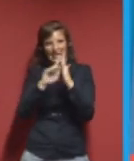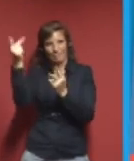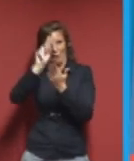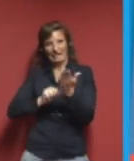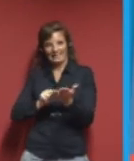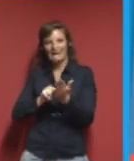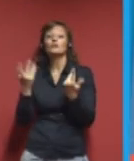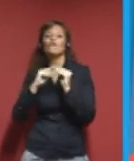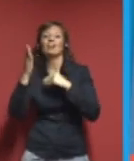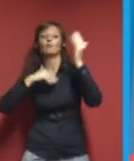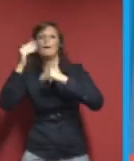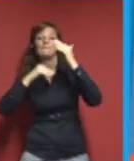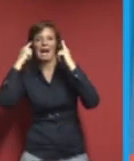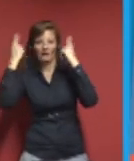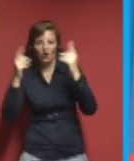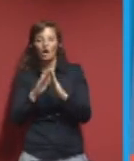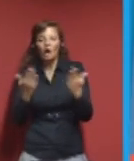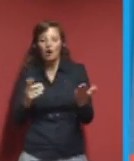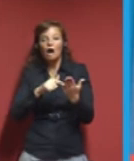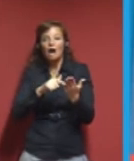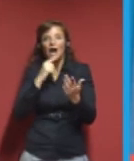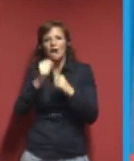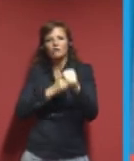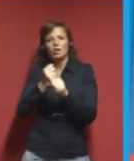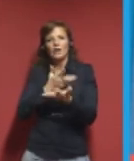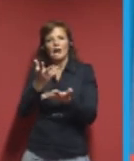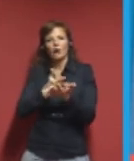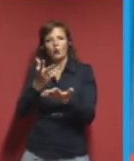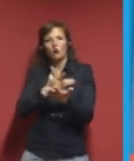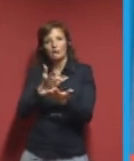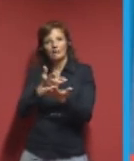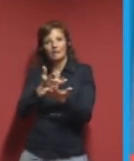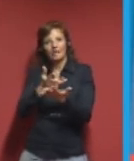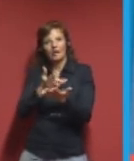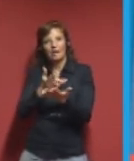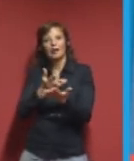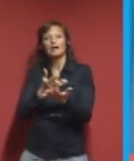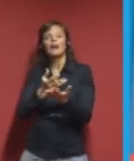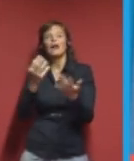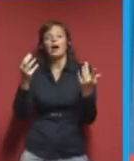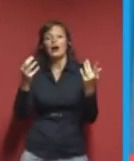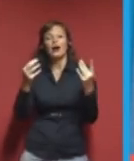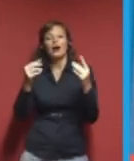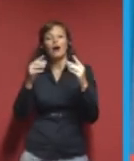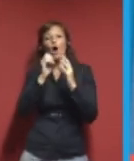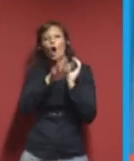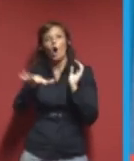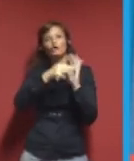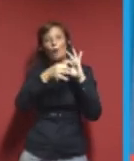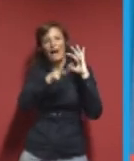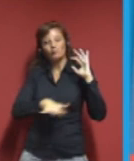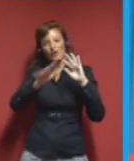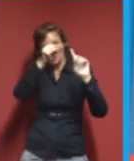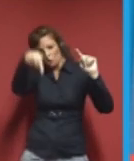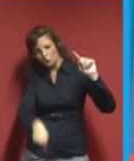Yes, it tells a story when he moved to Rarotonga in an island in the south of the Pacific. Yes, that's right. And then he started this process in